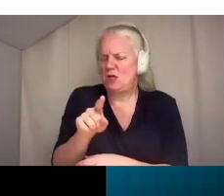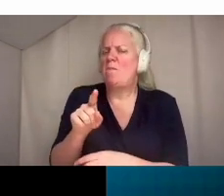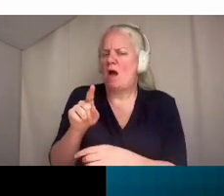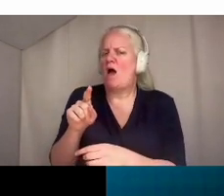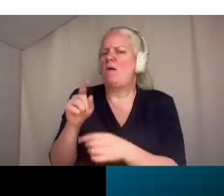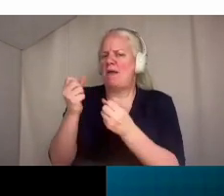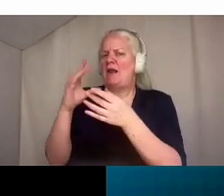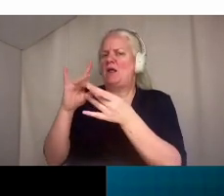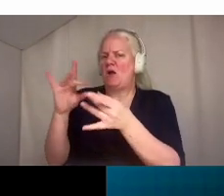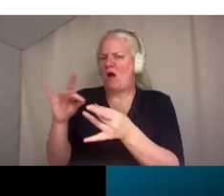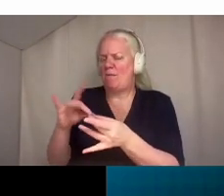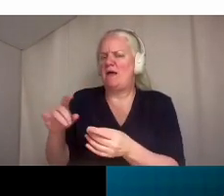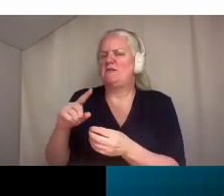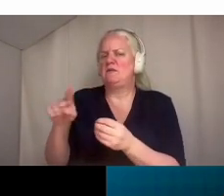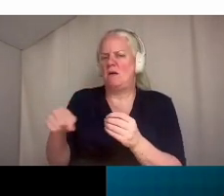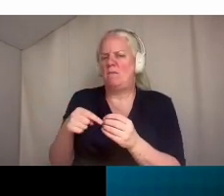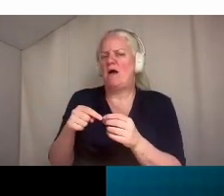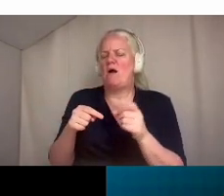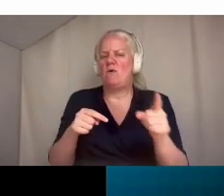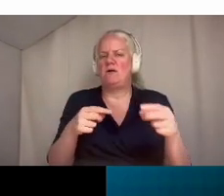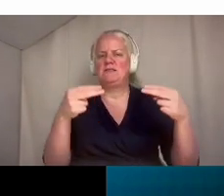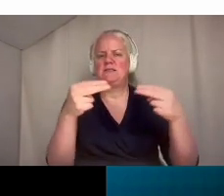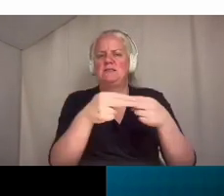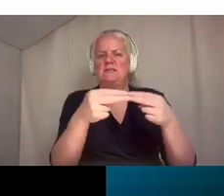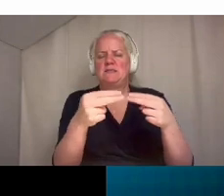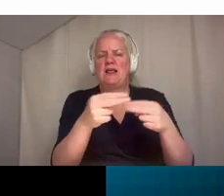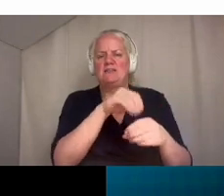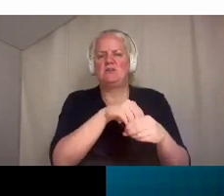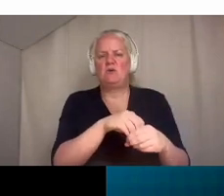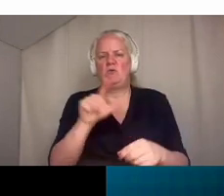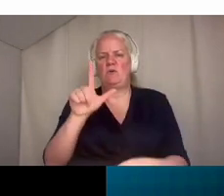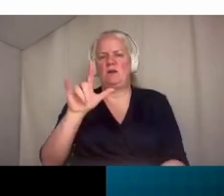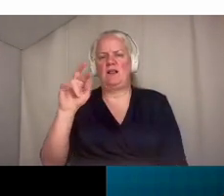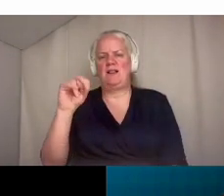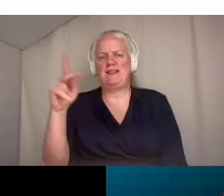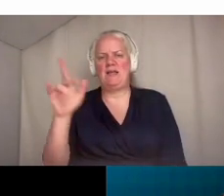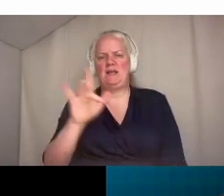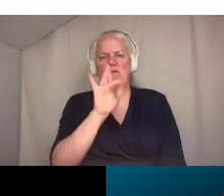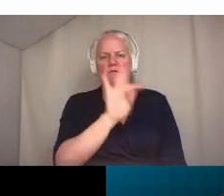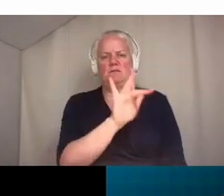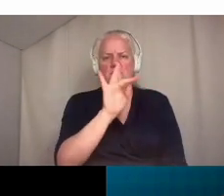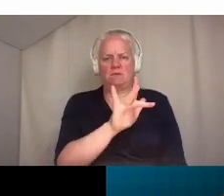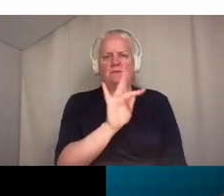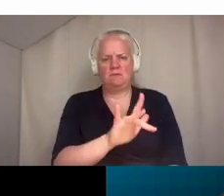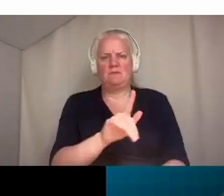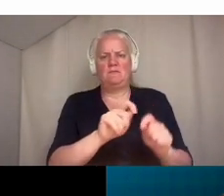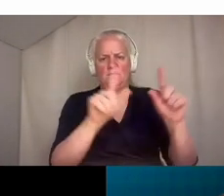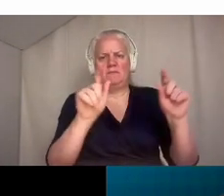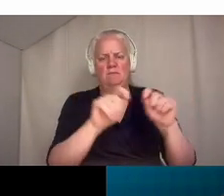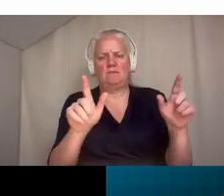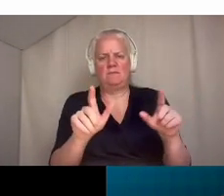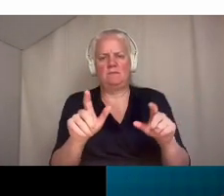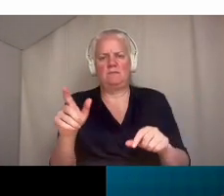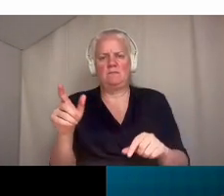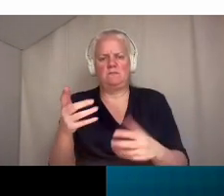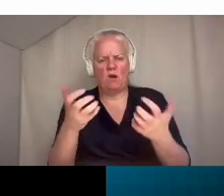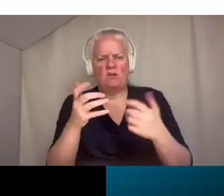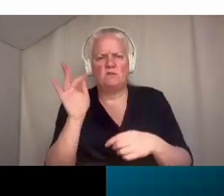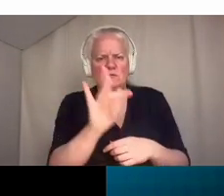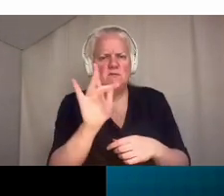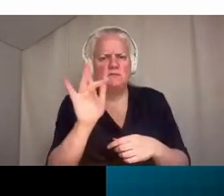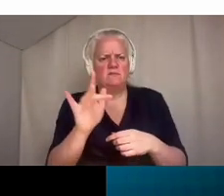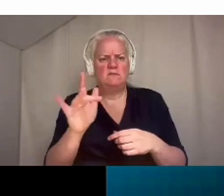our slides had several links, right, built into them. And I think many people wanted to